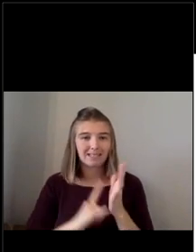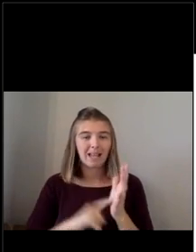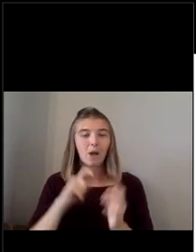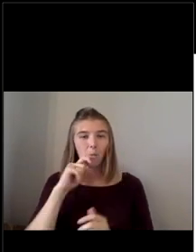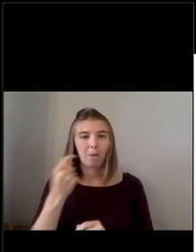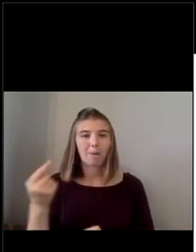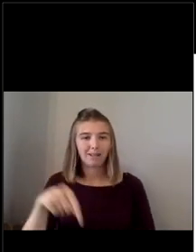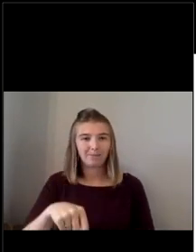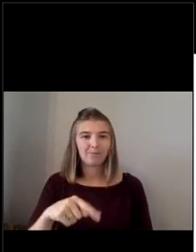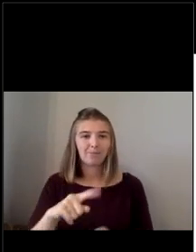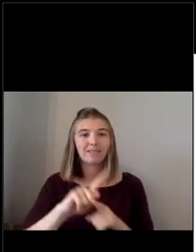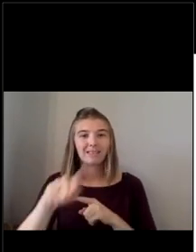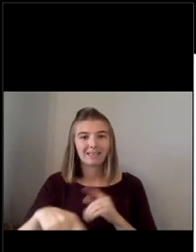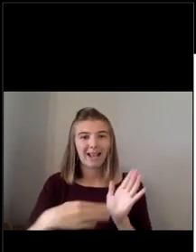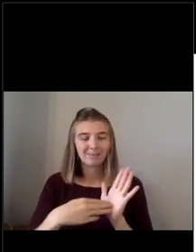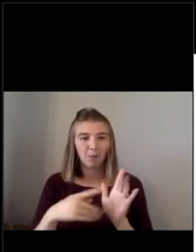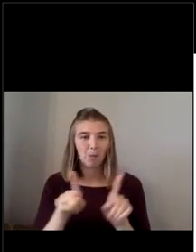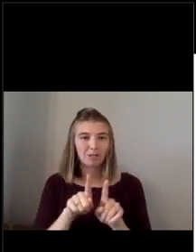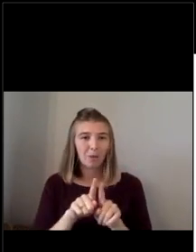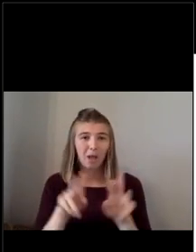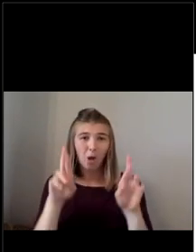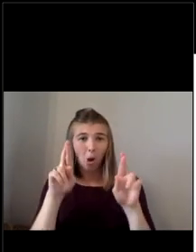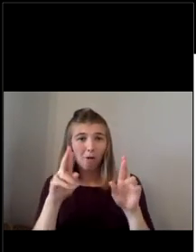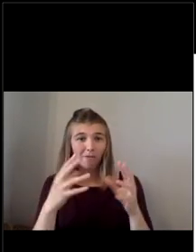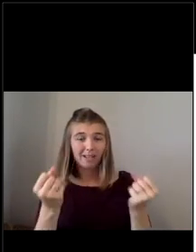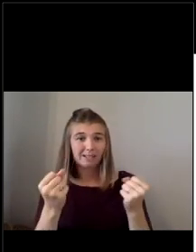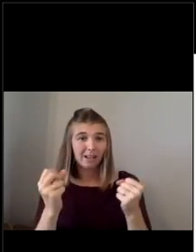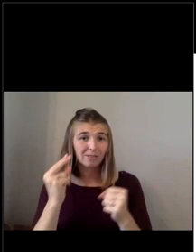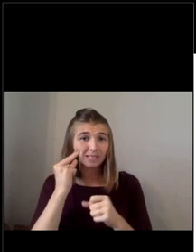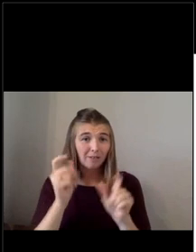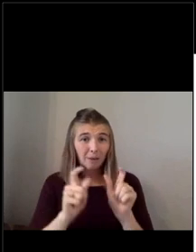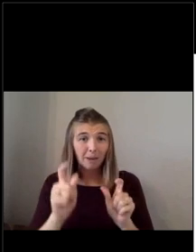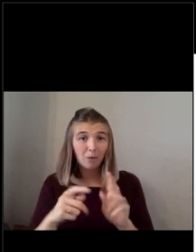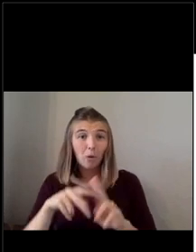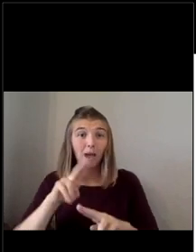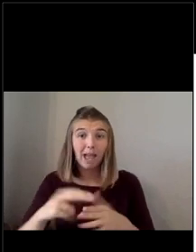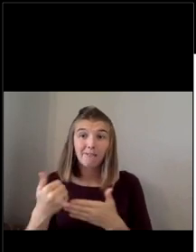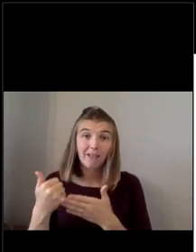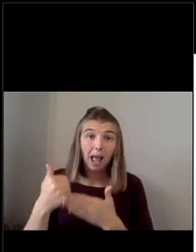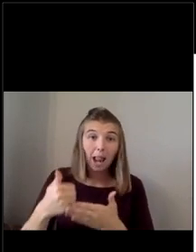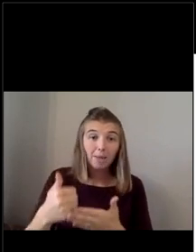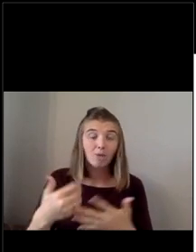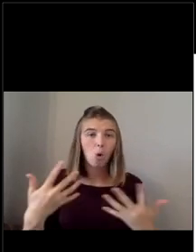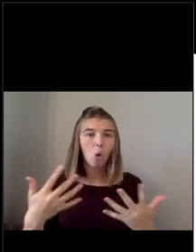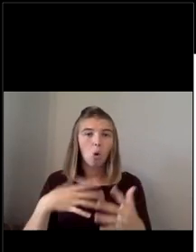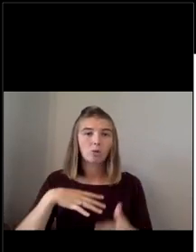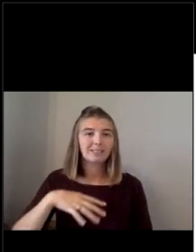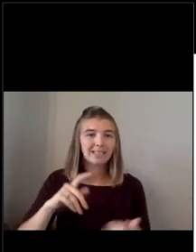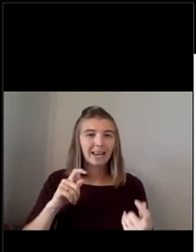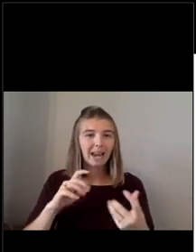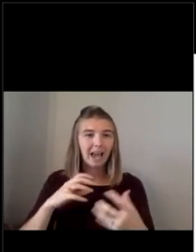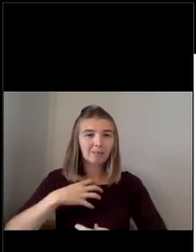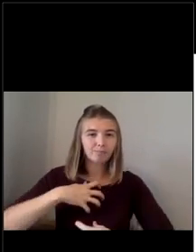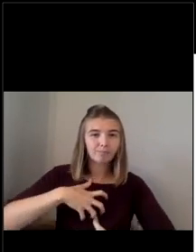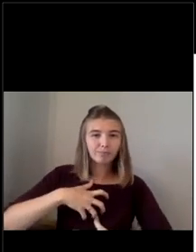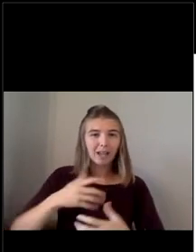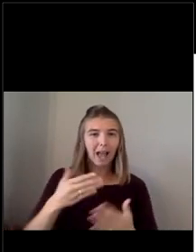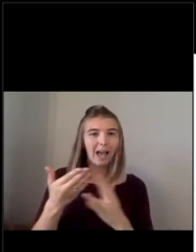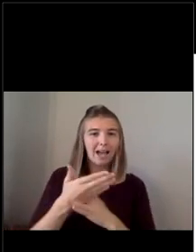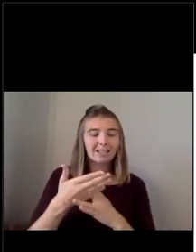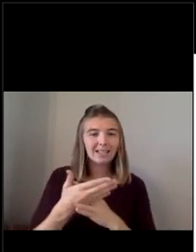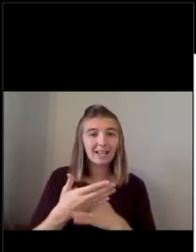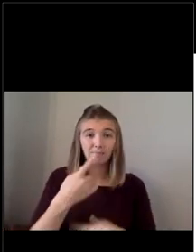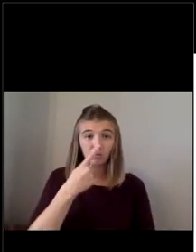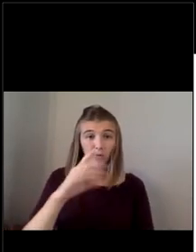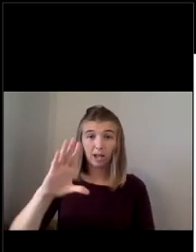next month as well. We really hope that you're benefiting from her. Do drop us a line if there's anything else like that that we can do to help make these webinars